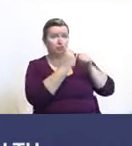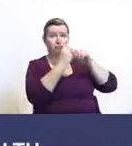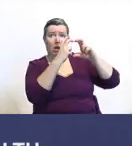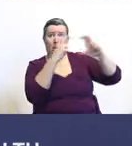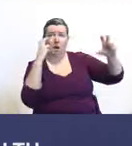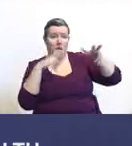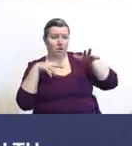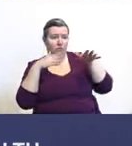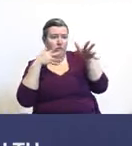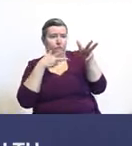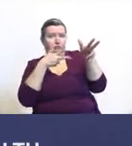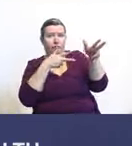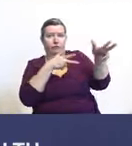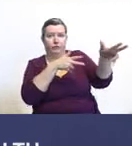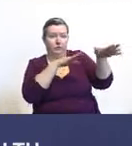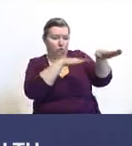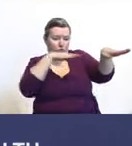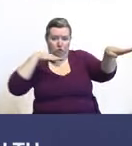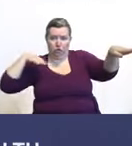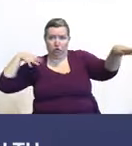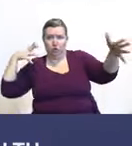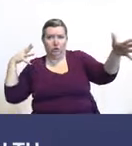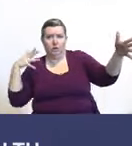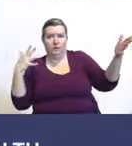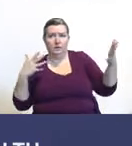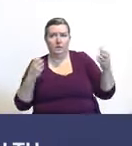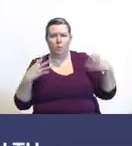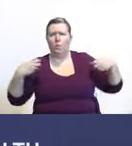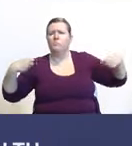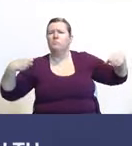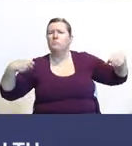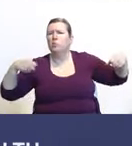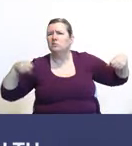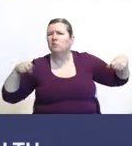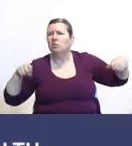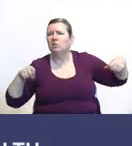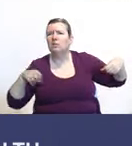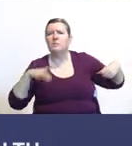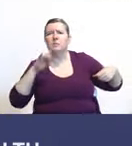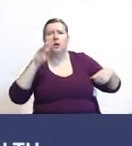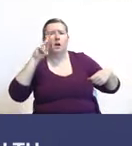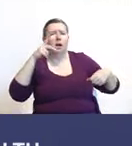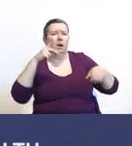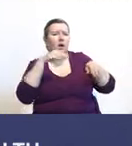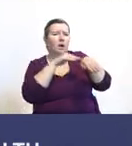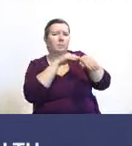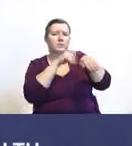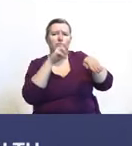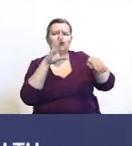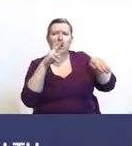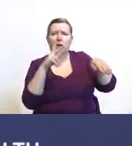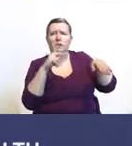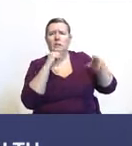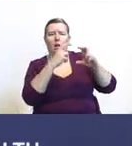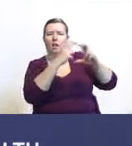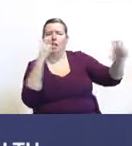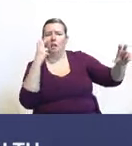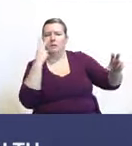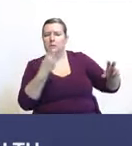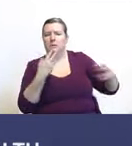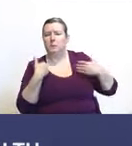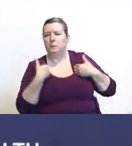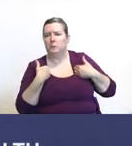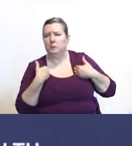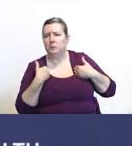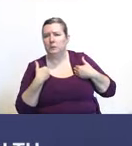this, largely motorcycles and pickup trucks, not tractor trailers, a year and a half or